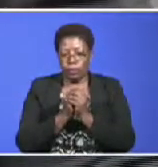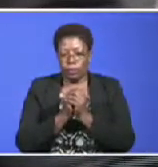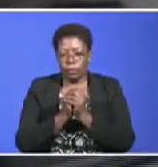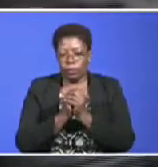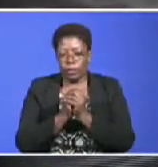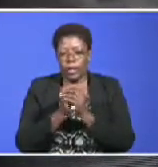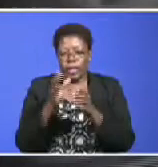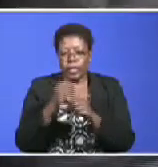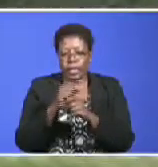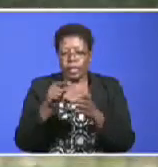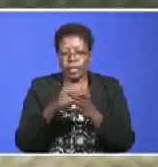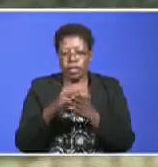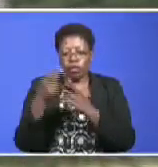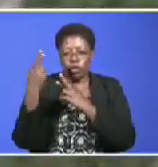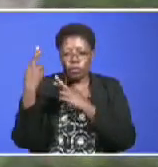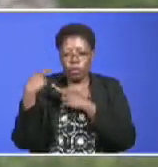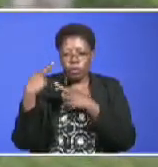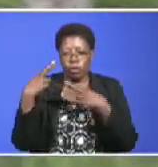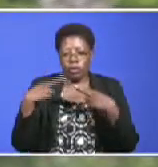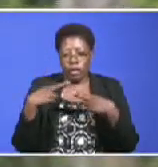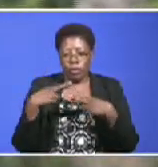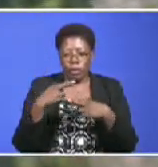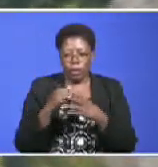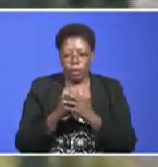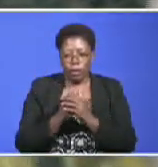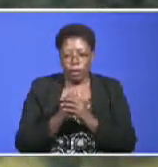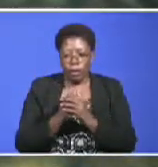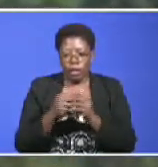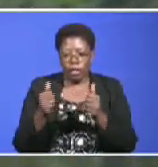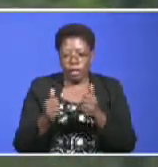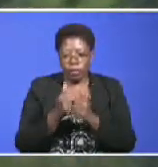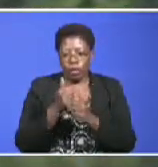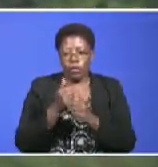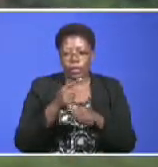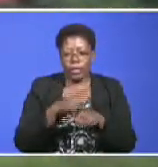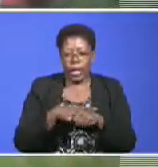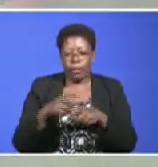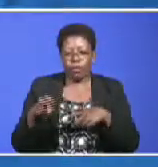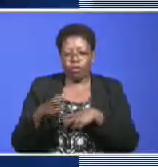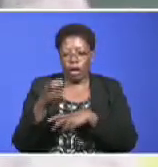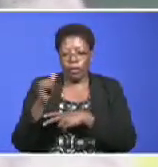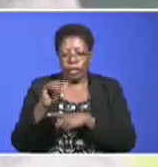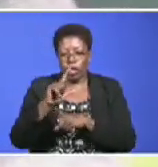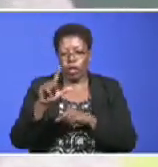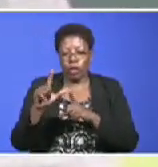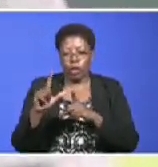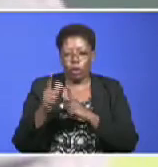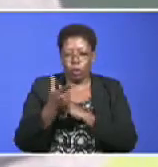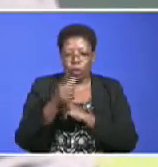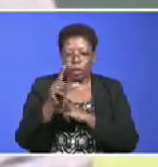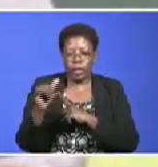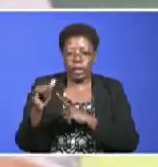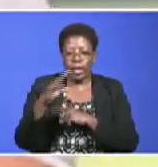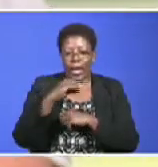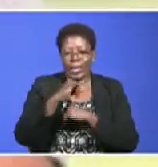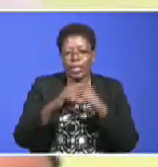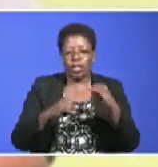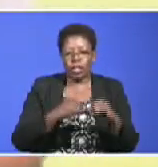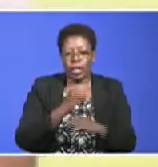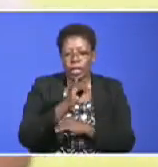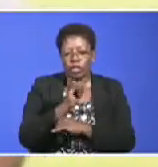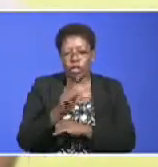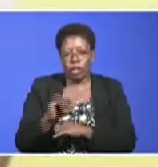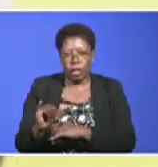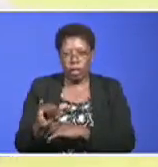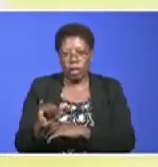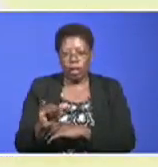this responsibility." Since his retirement, Richardson has spent most of his time traveling locally and internationally, speaking to and encouraging young people on